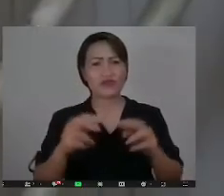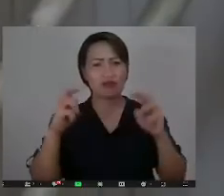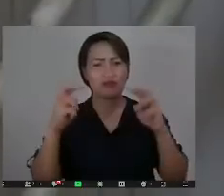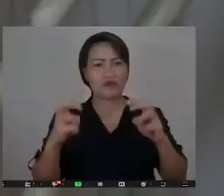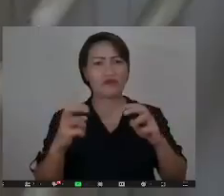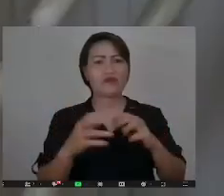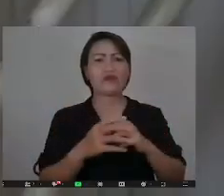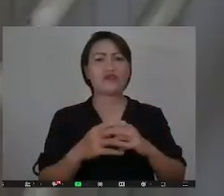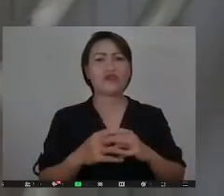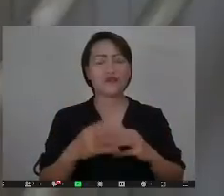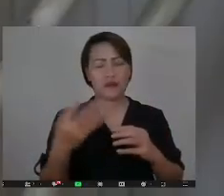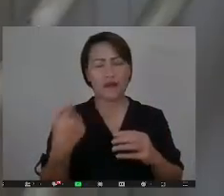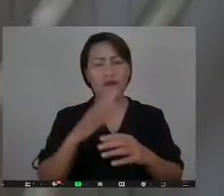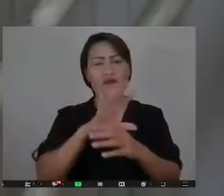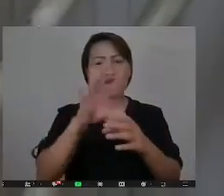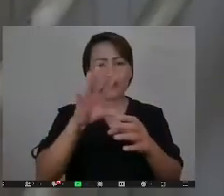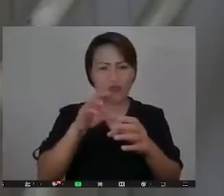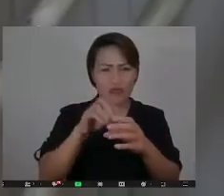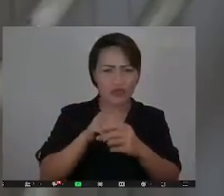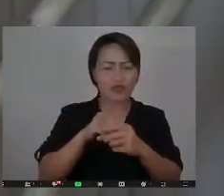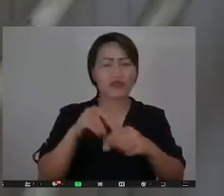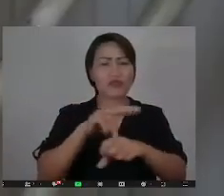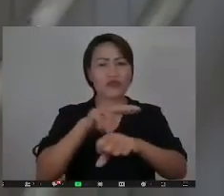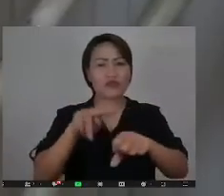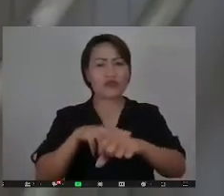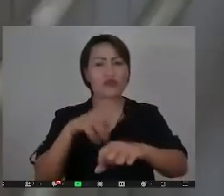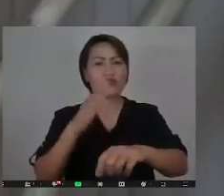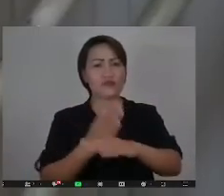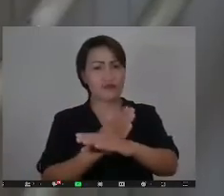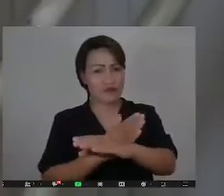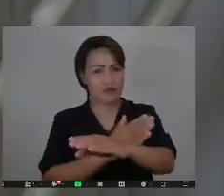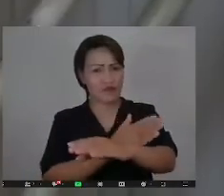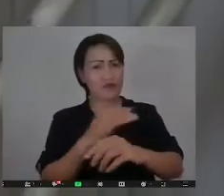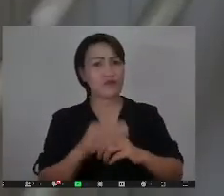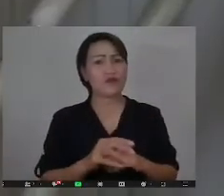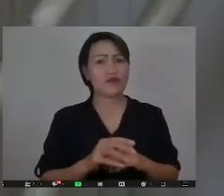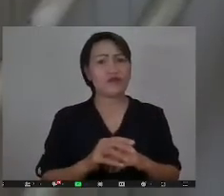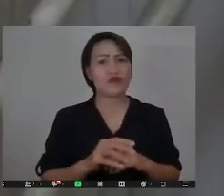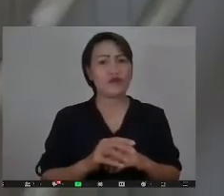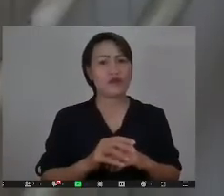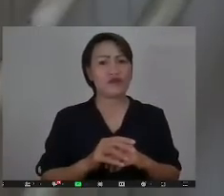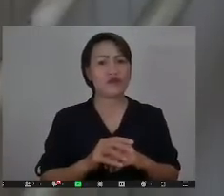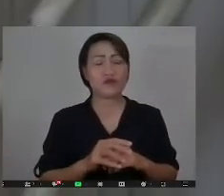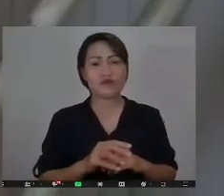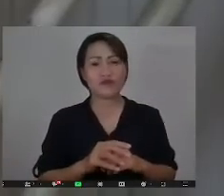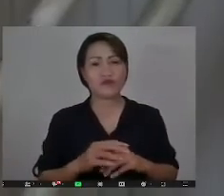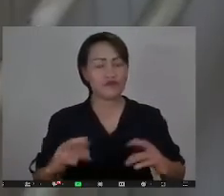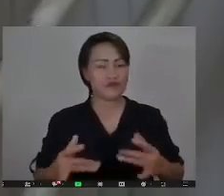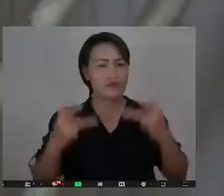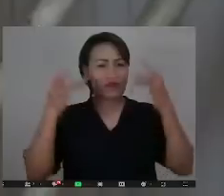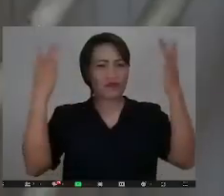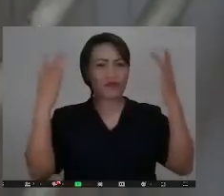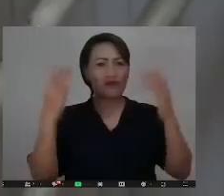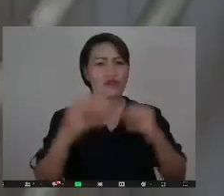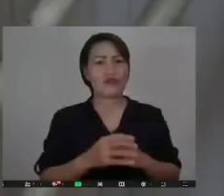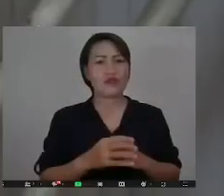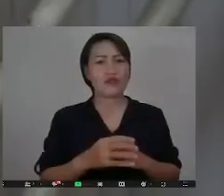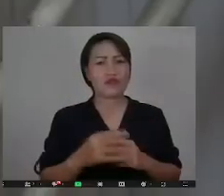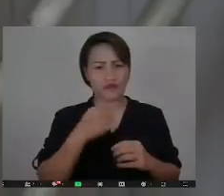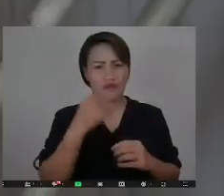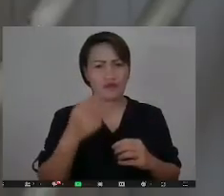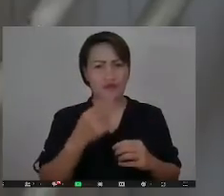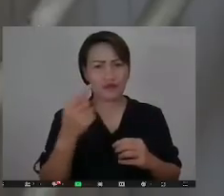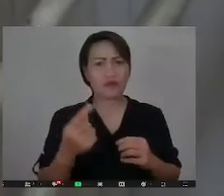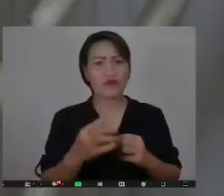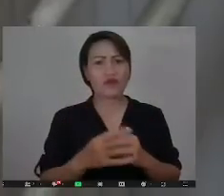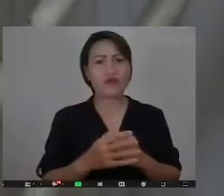to nation's progress and vibrancy. Specifically, it stated that to be prepared for the STEM careers